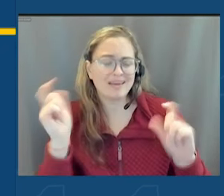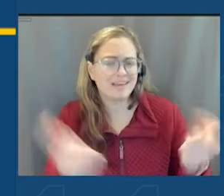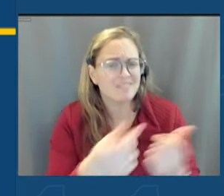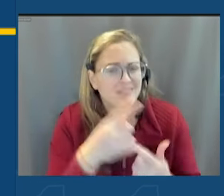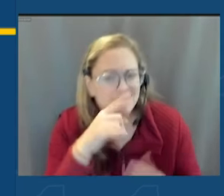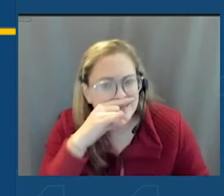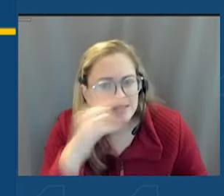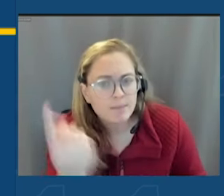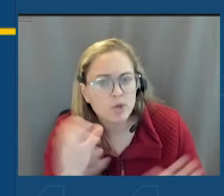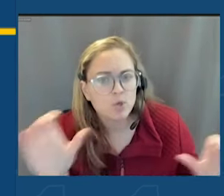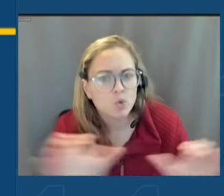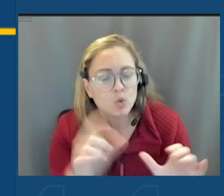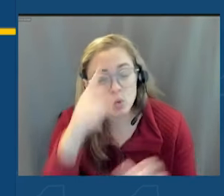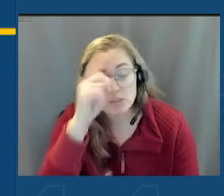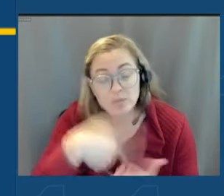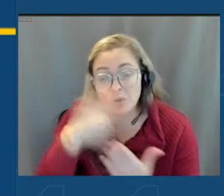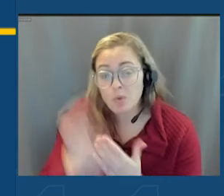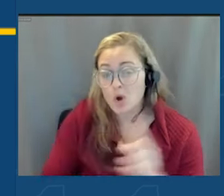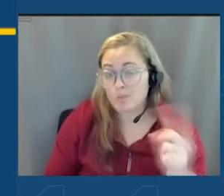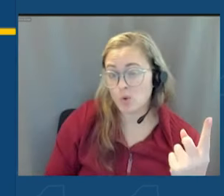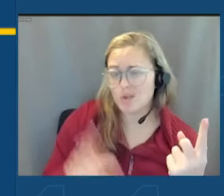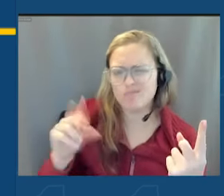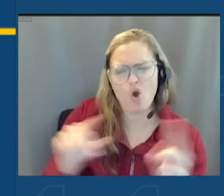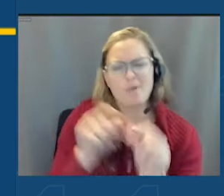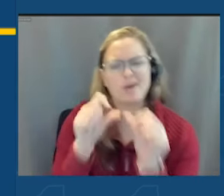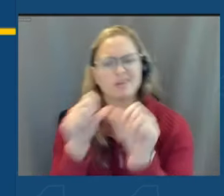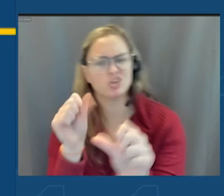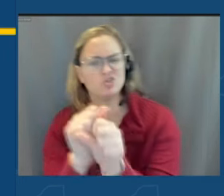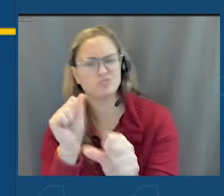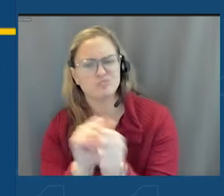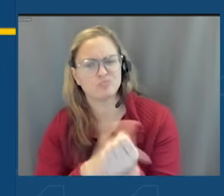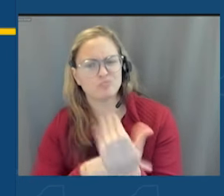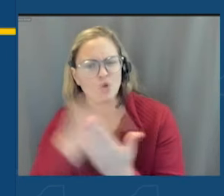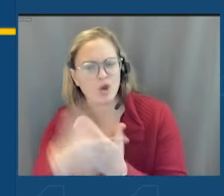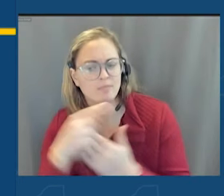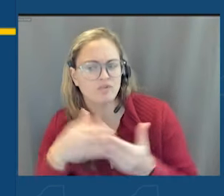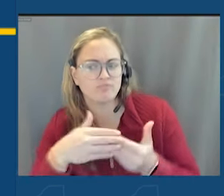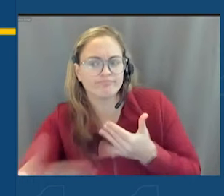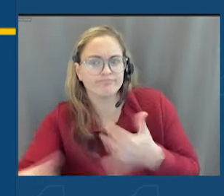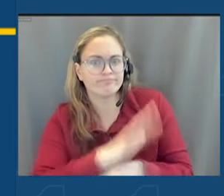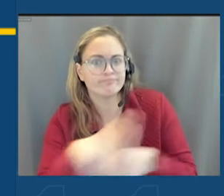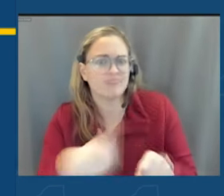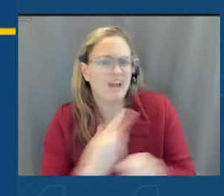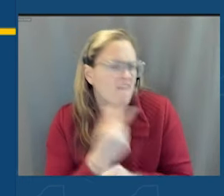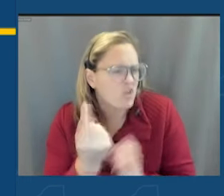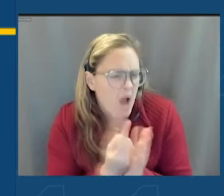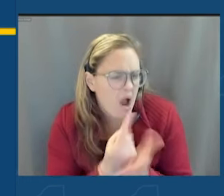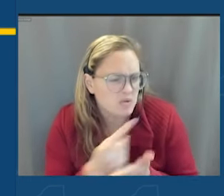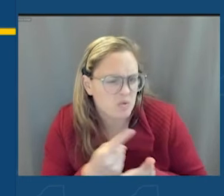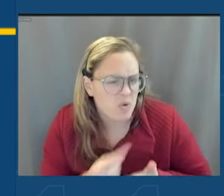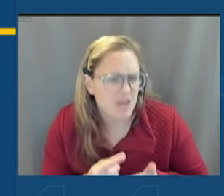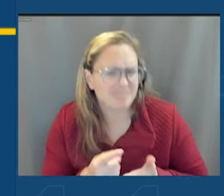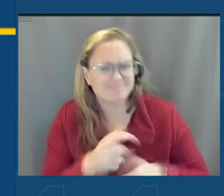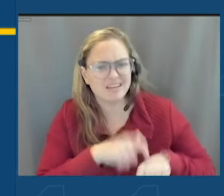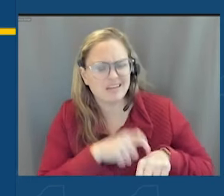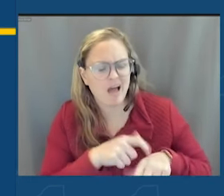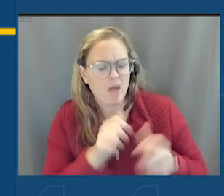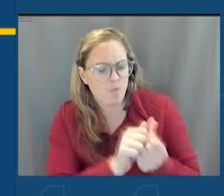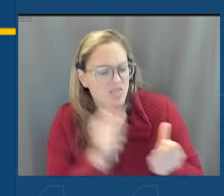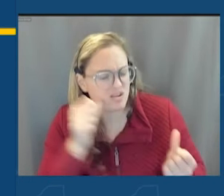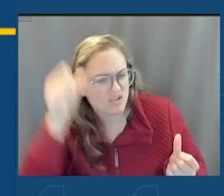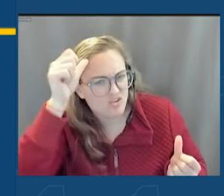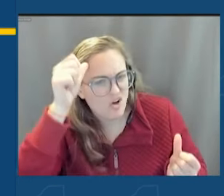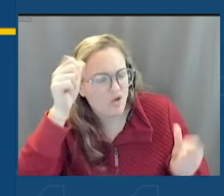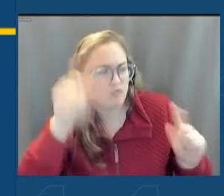the summer programs, but continue employment programs throughout the year for them, even if it's just a few hours a week. The time they spend with an adult can